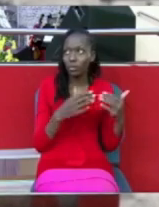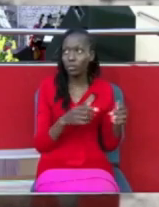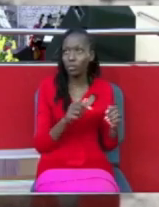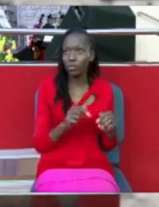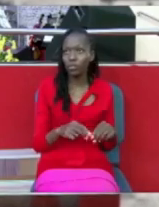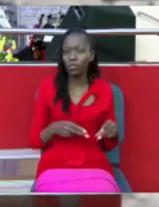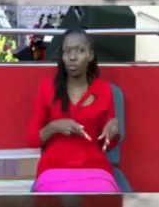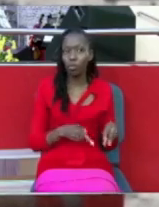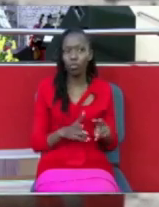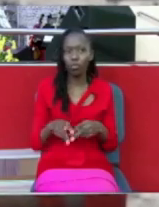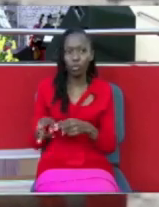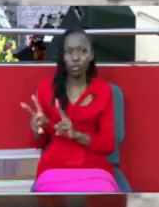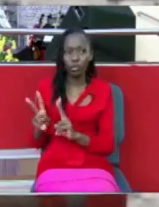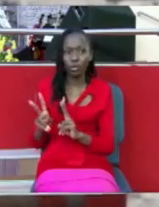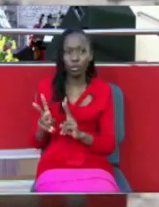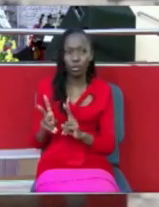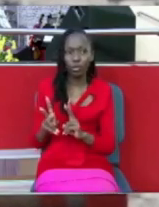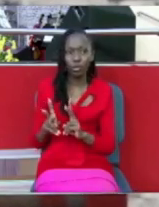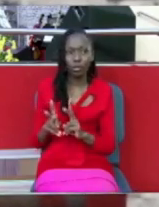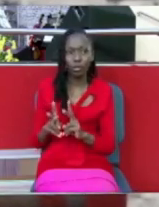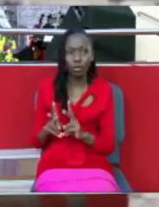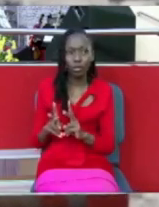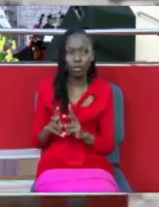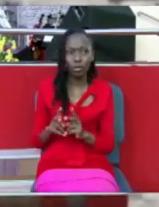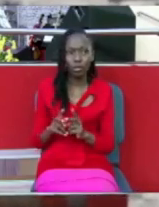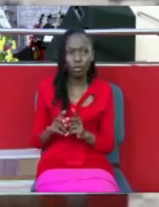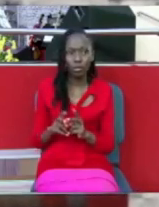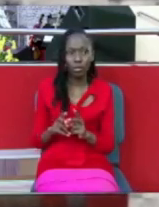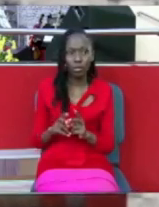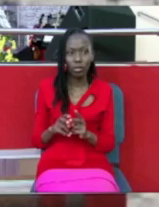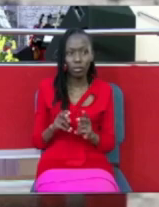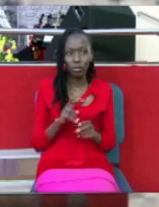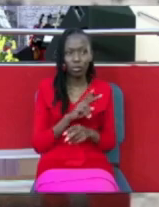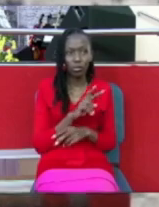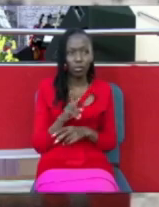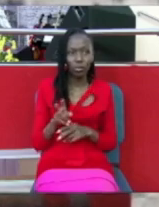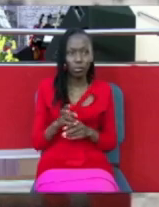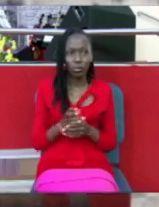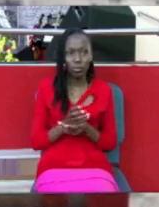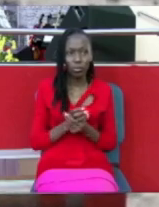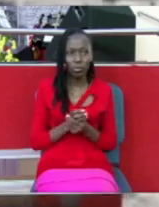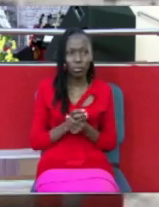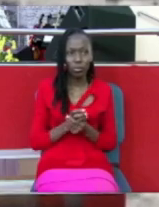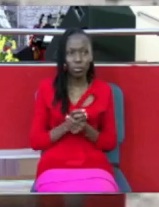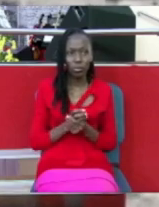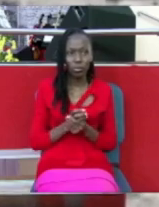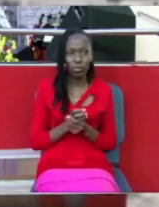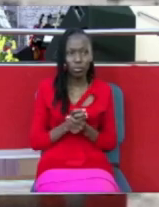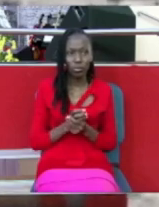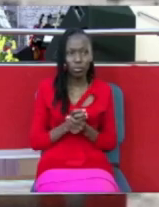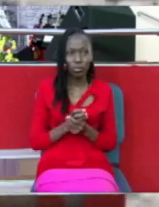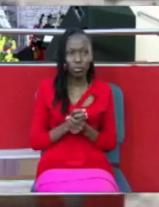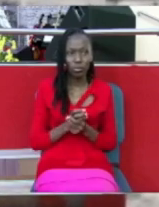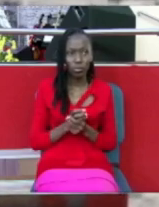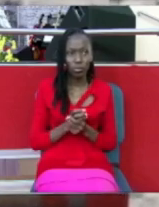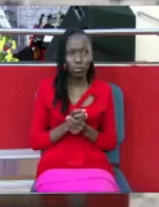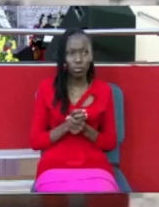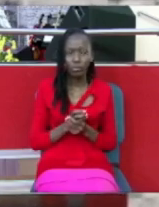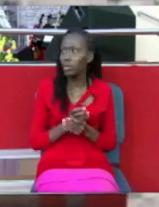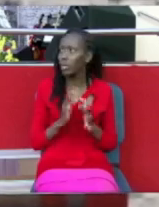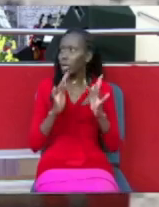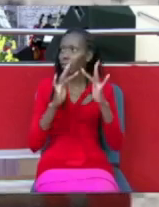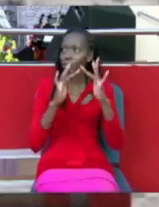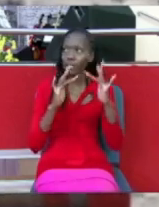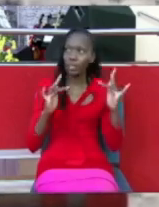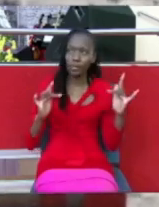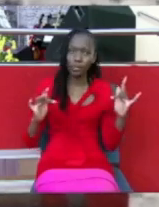nikupe nafasi hii. I would want to give you this opportunity. Are you there? Yeah, uko pale. Are you there? Anybody at the tent? Yeah, uko